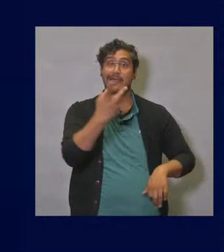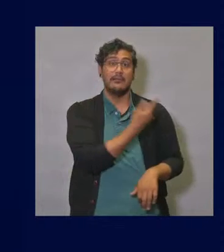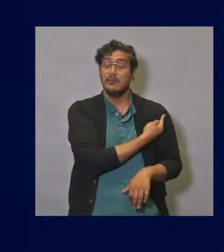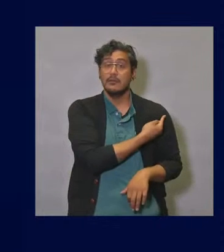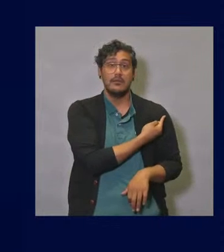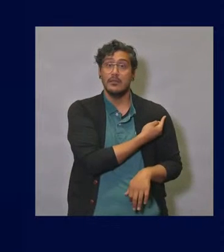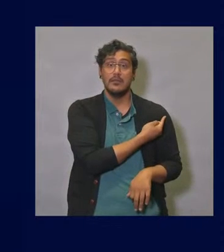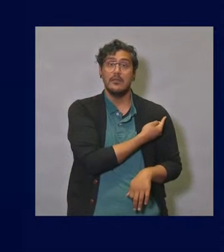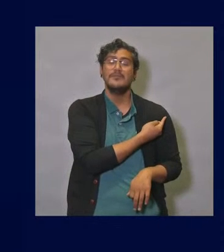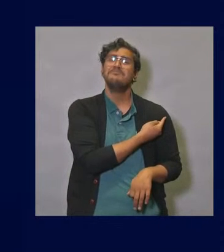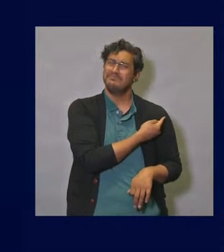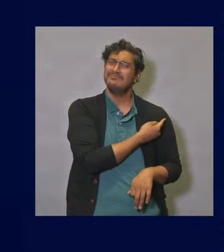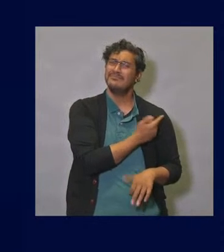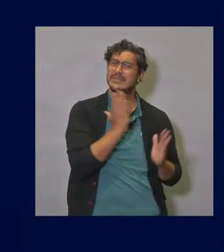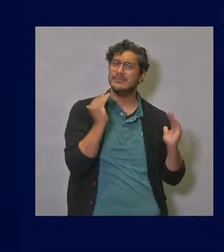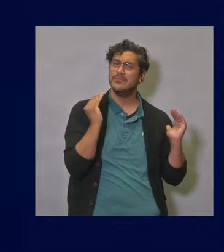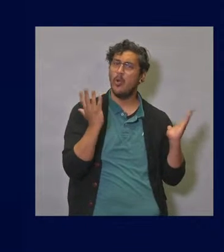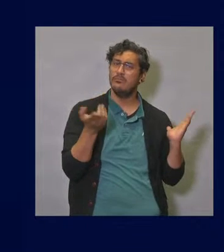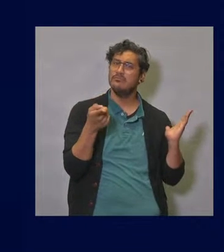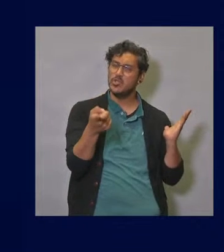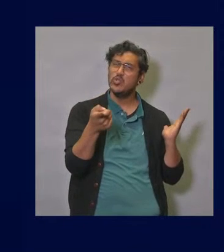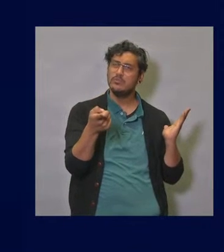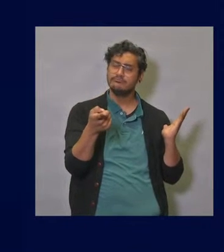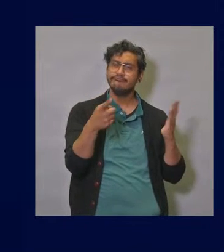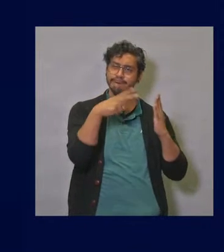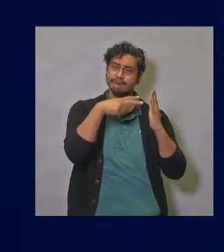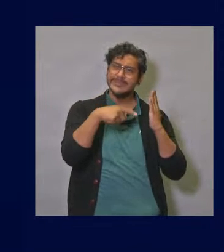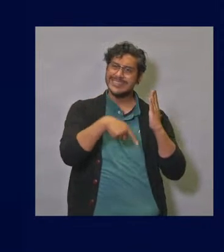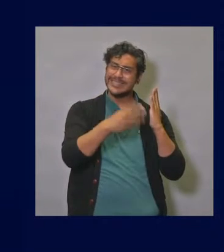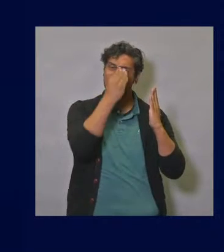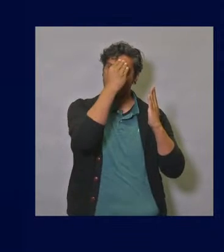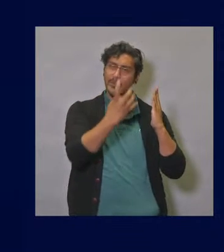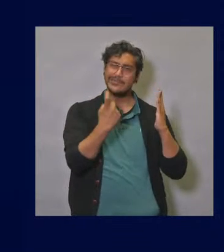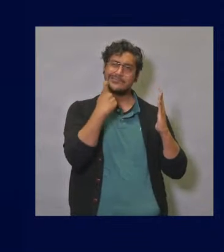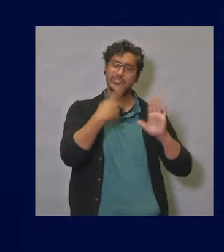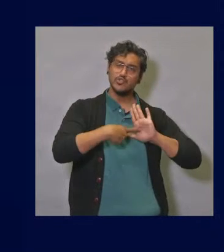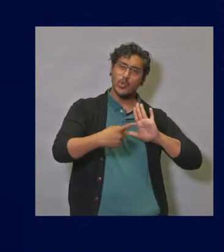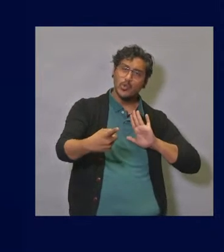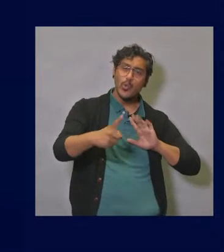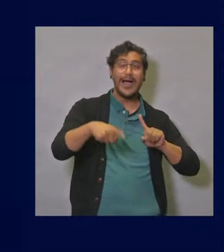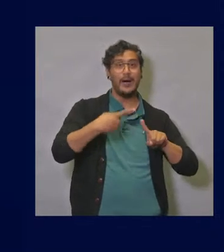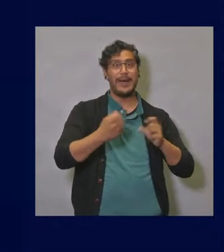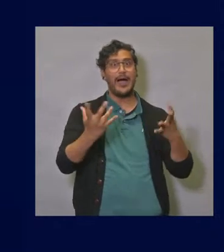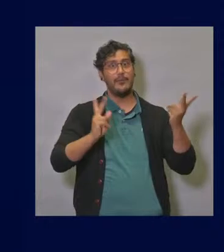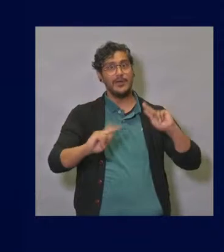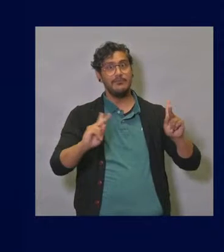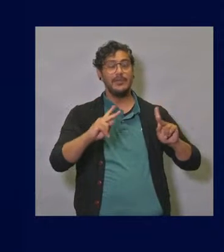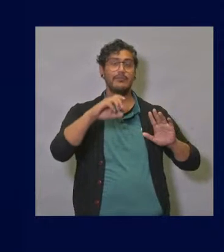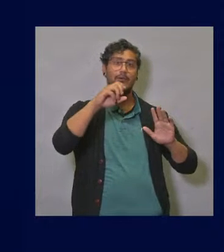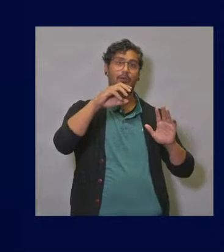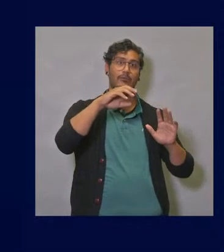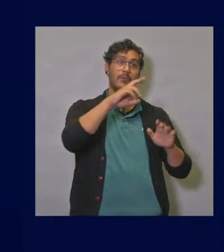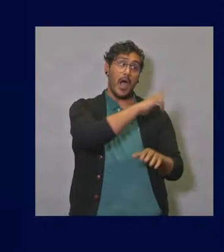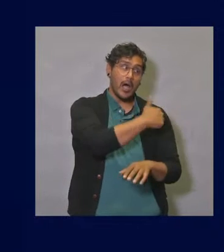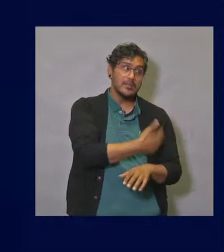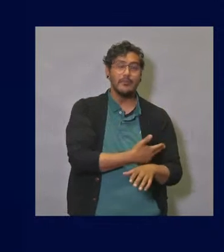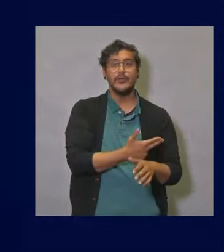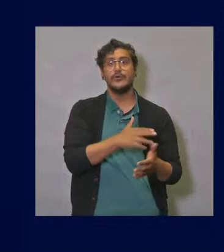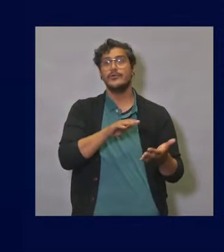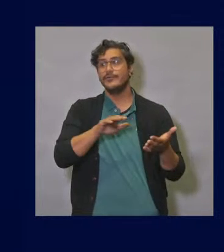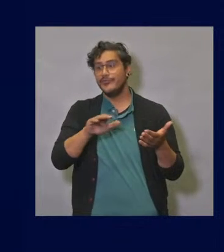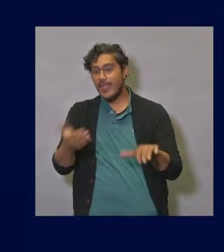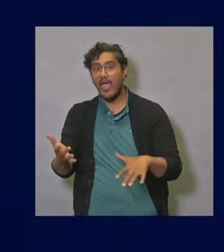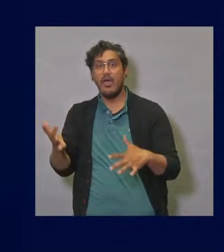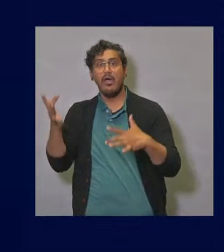vaccination, I hope you consider the information I just showed you about the decreases in hospitalizations, intubations, and deaths that